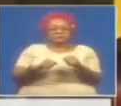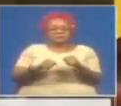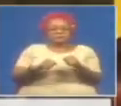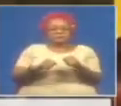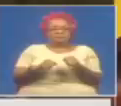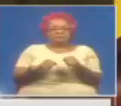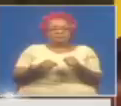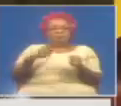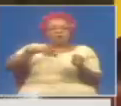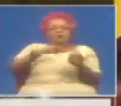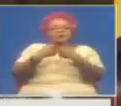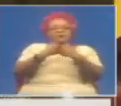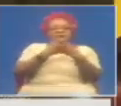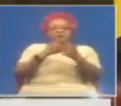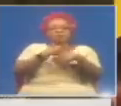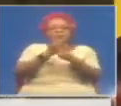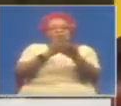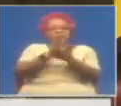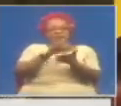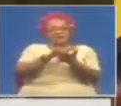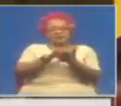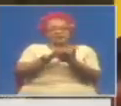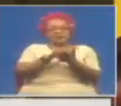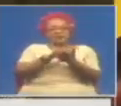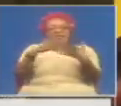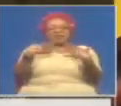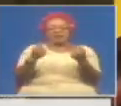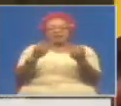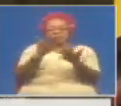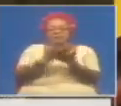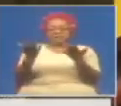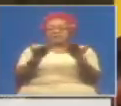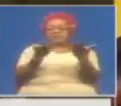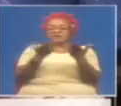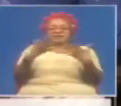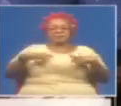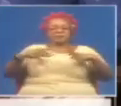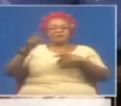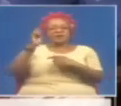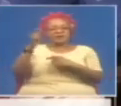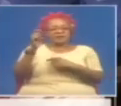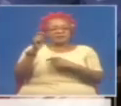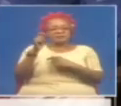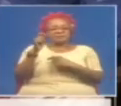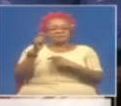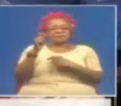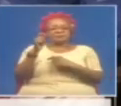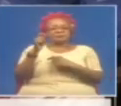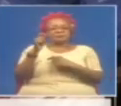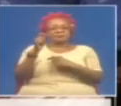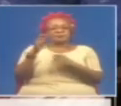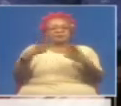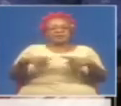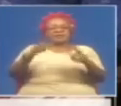Tuko na challenge ya kuhakikisha kwamba health facilities are serving the people of Kenya. Let us give priority so